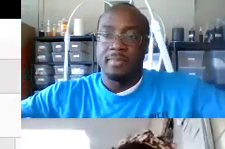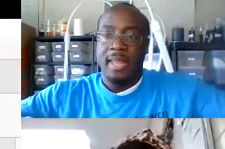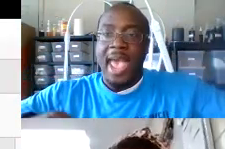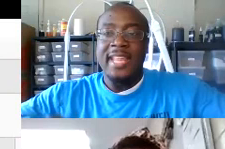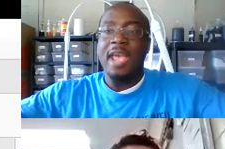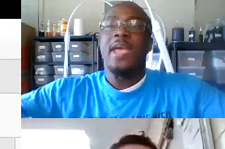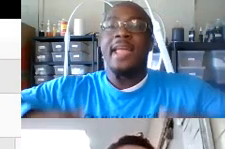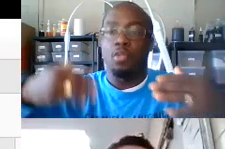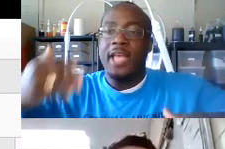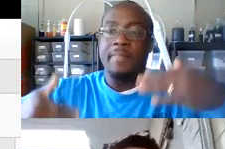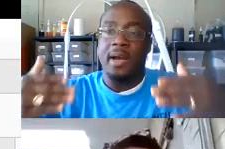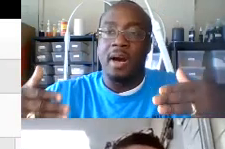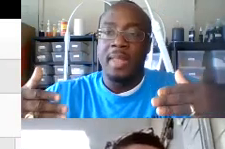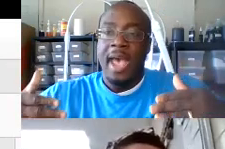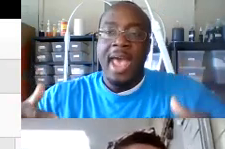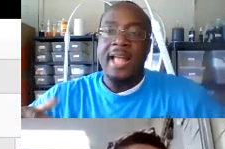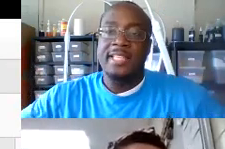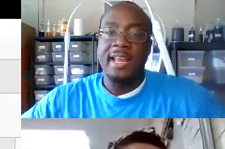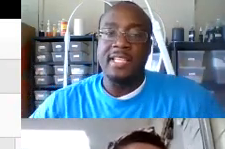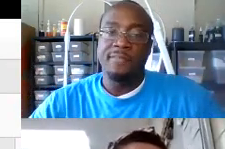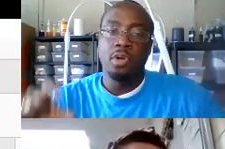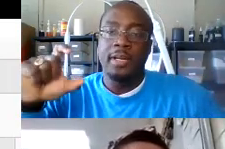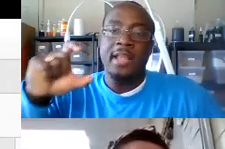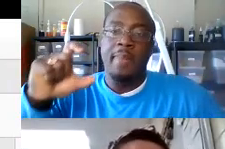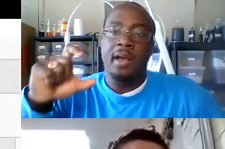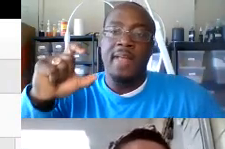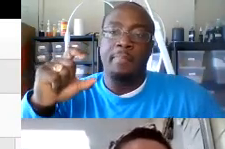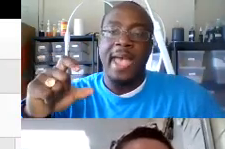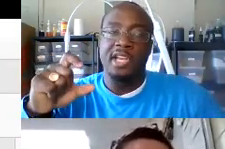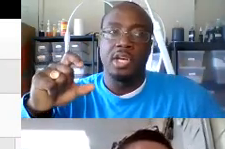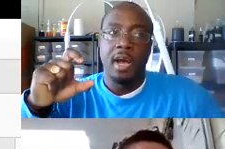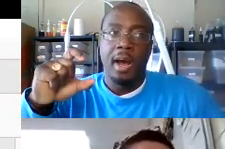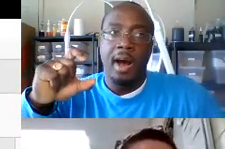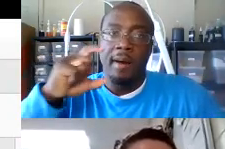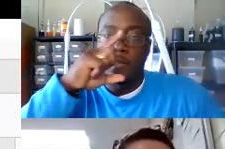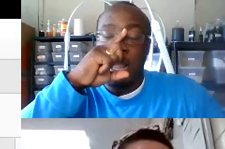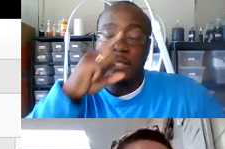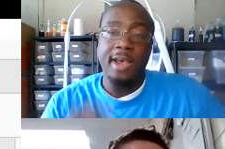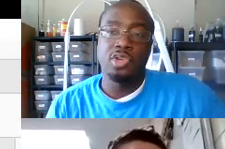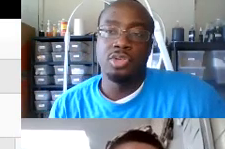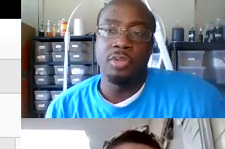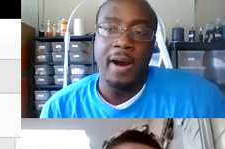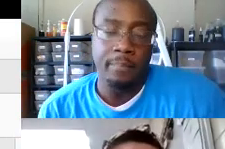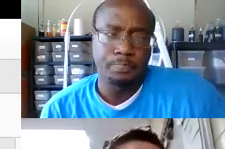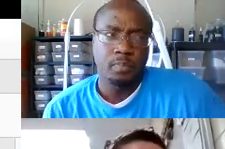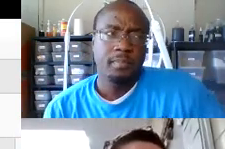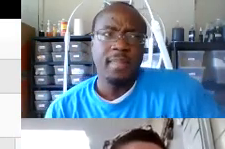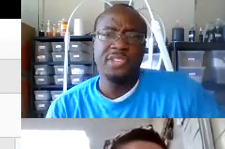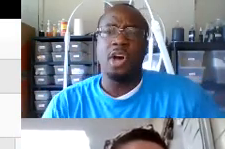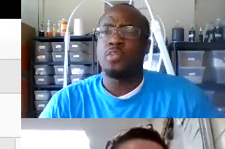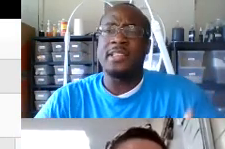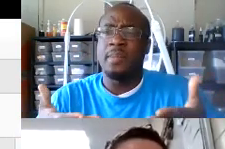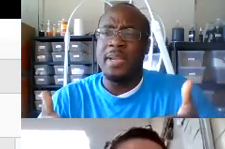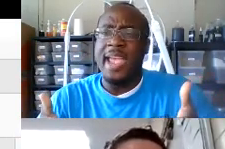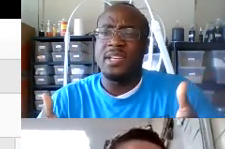acidic, and then we had to raise it back up. And I'll tell you this, if you look at the back of that package, that it tells you to,